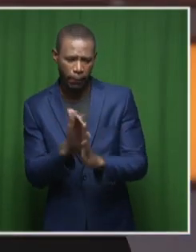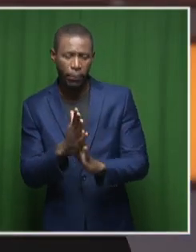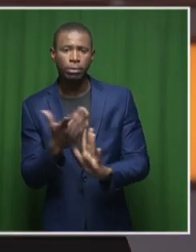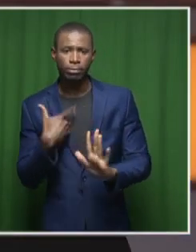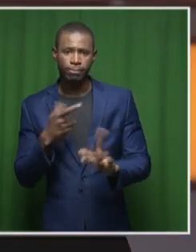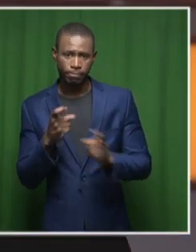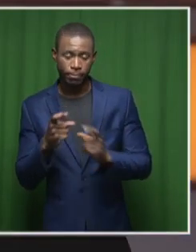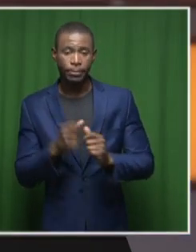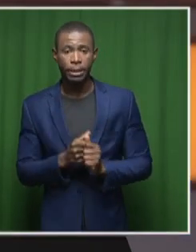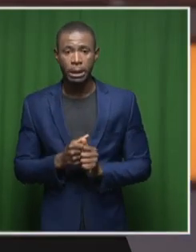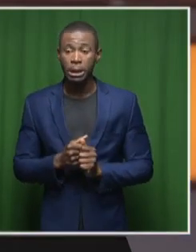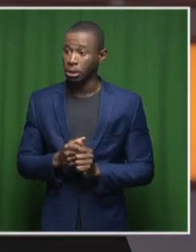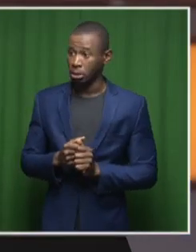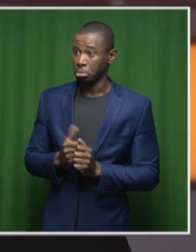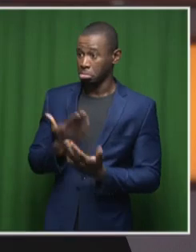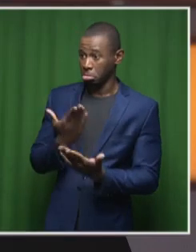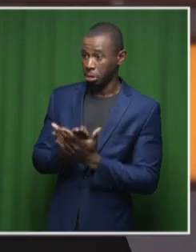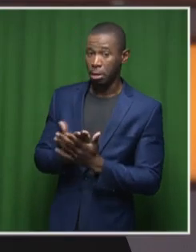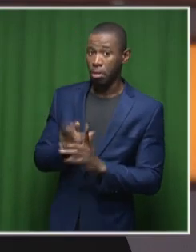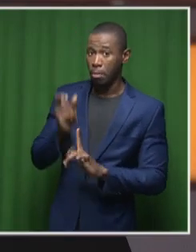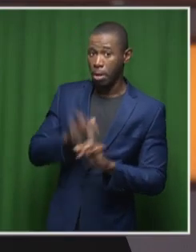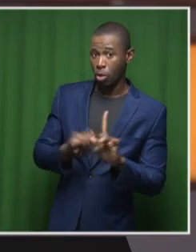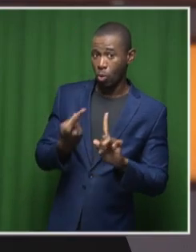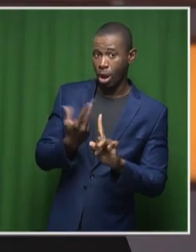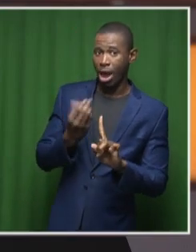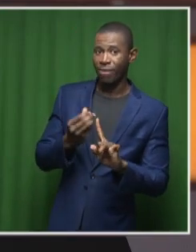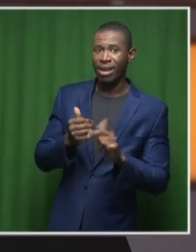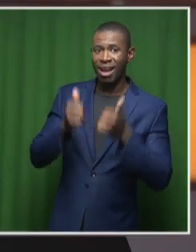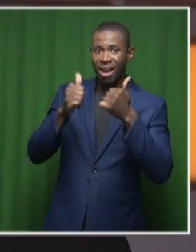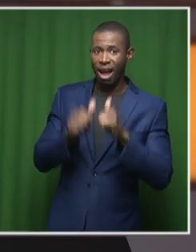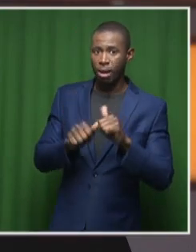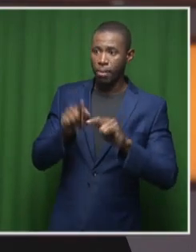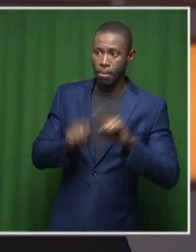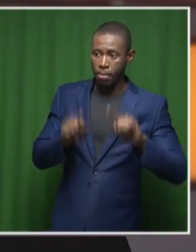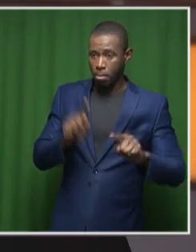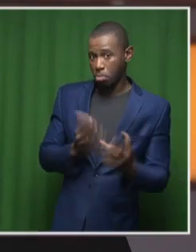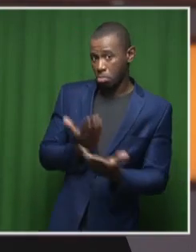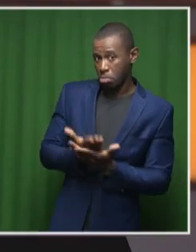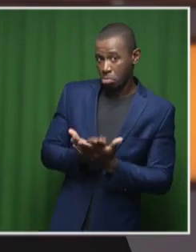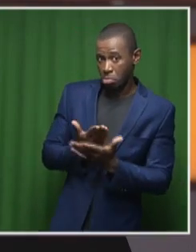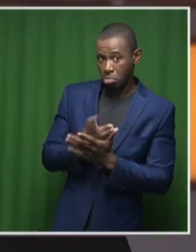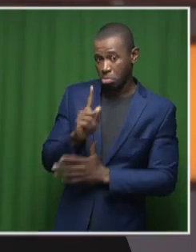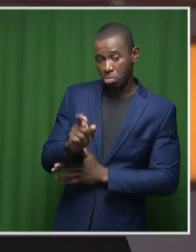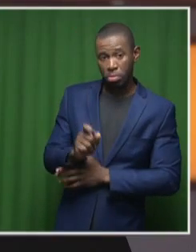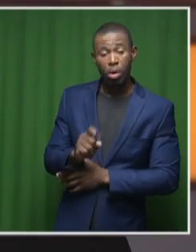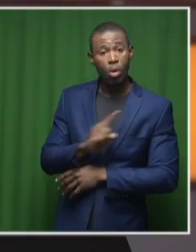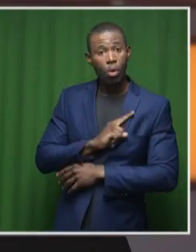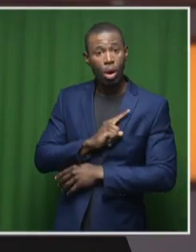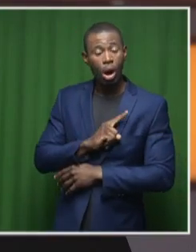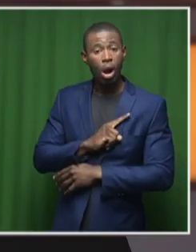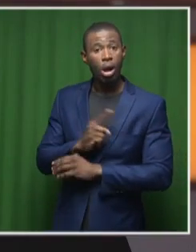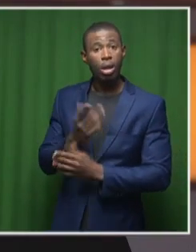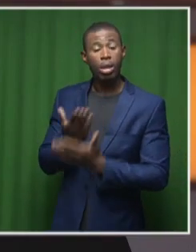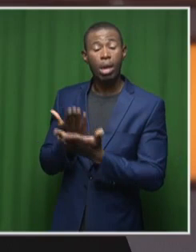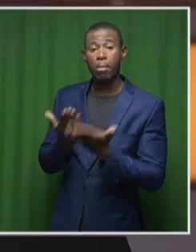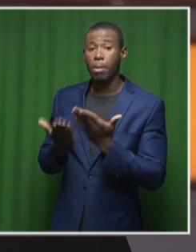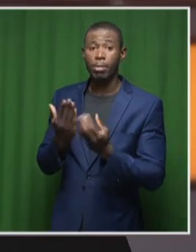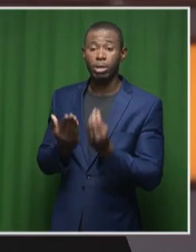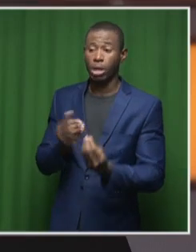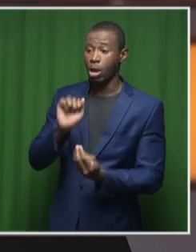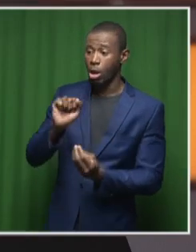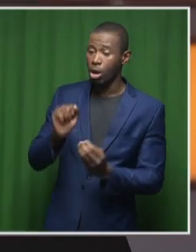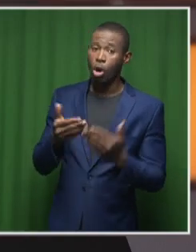multiple accounts on TikTok? I mean, I'm asking this because there are instances where your child can open up another